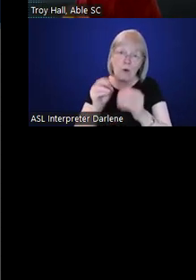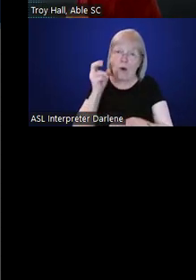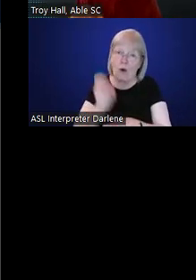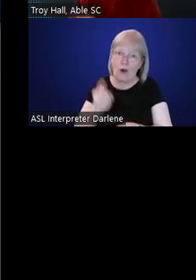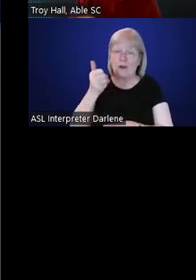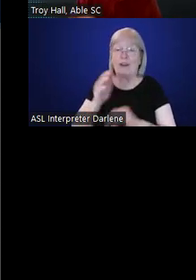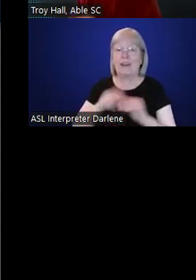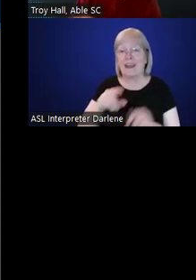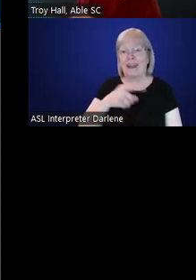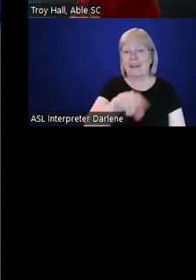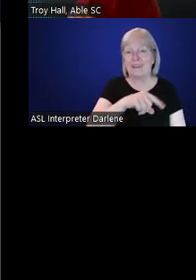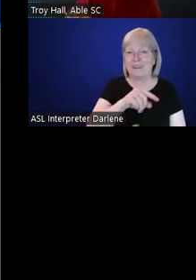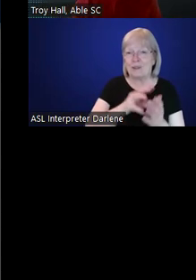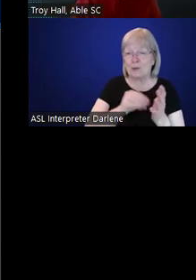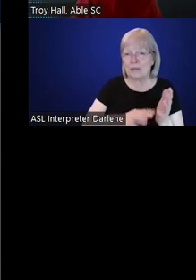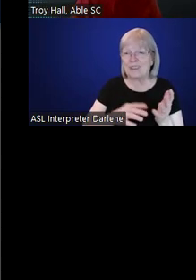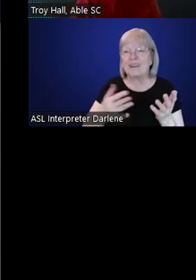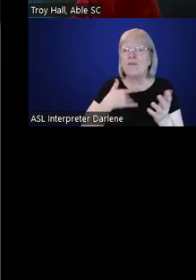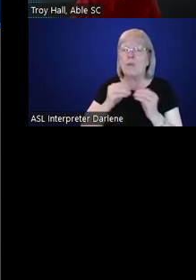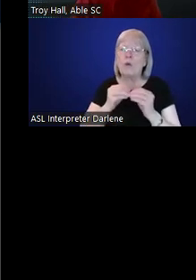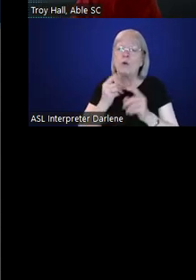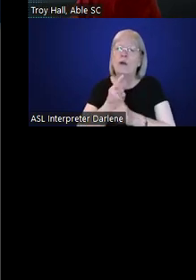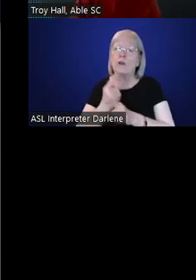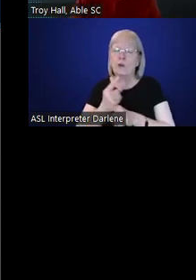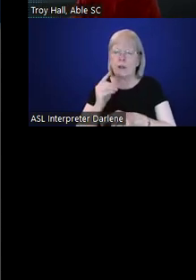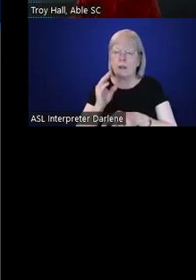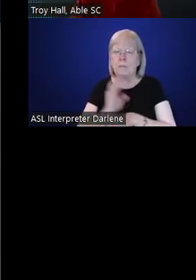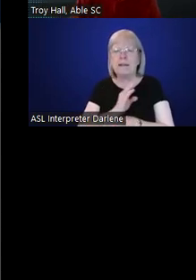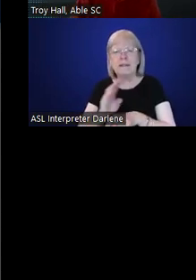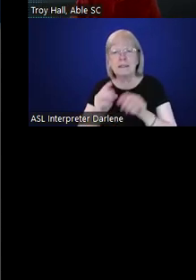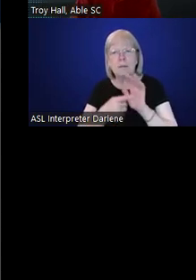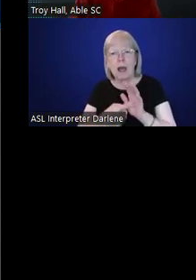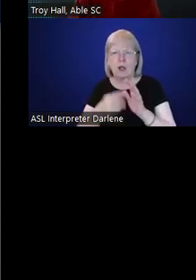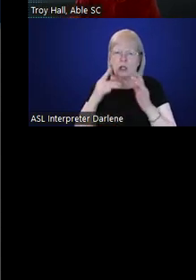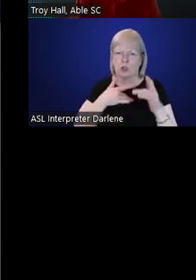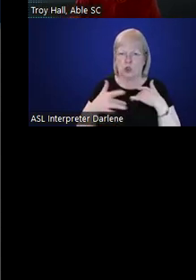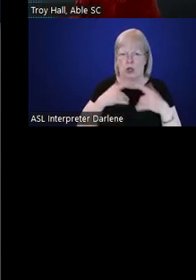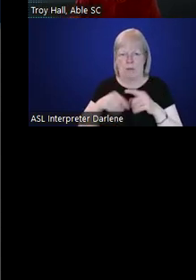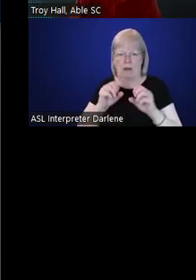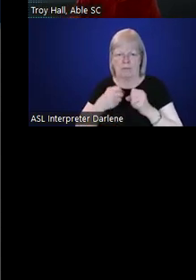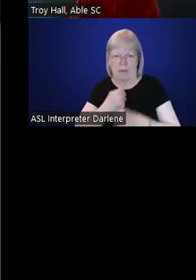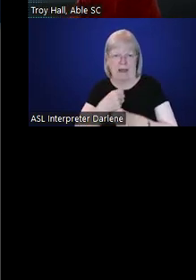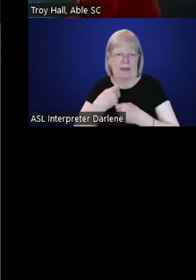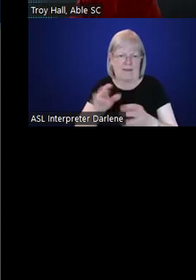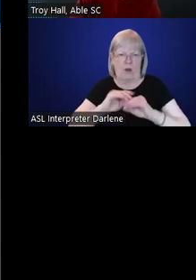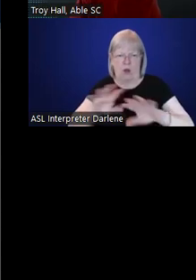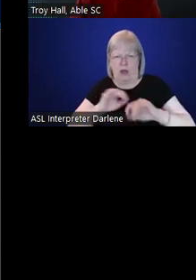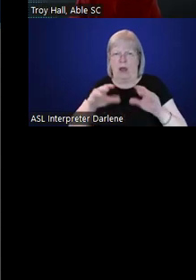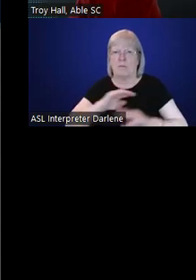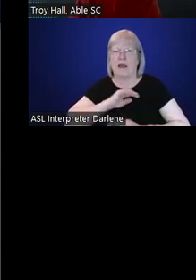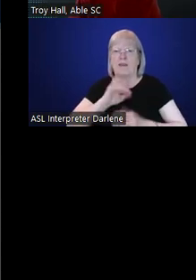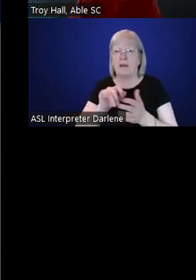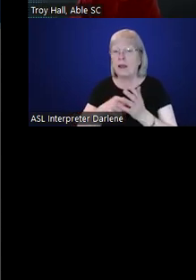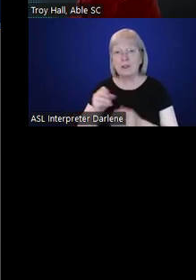traditional business model where they're very concerned about output and meeting demands. And so teachers end up doing more work